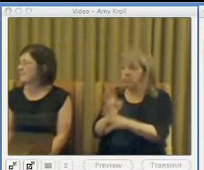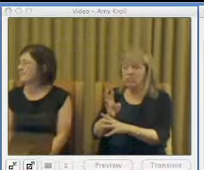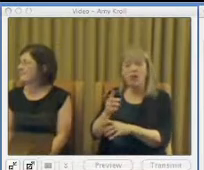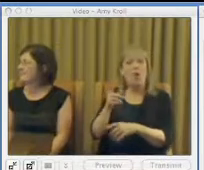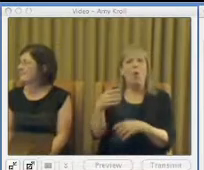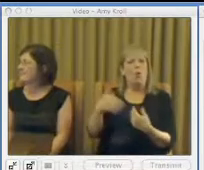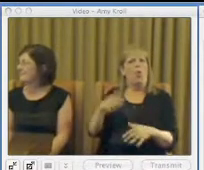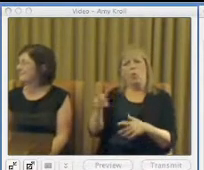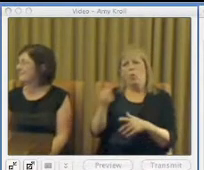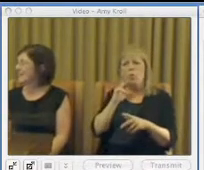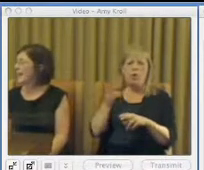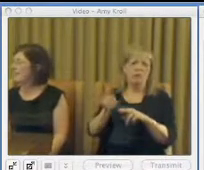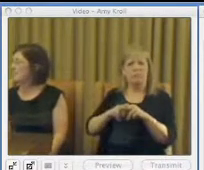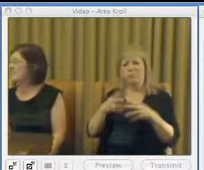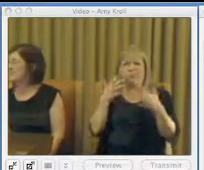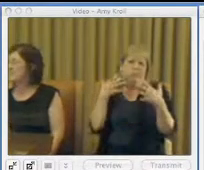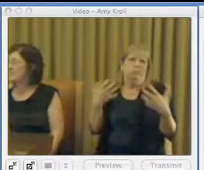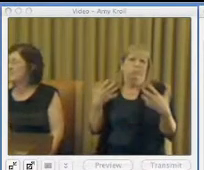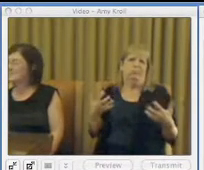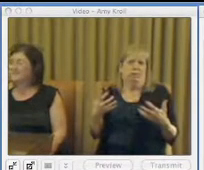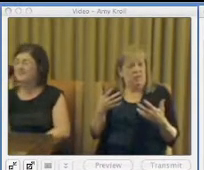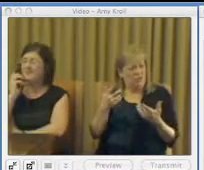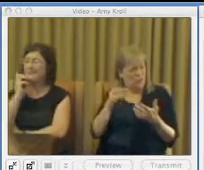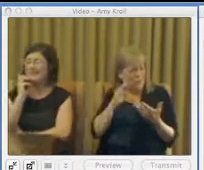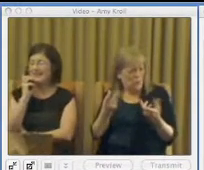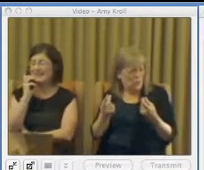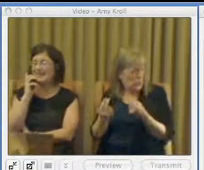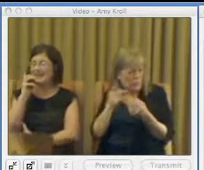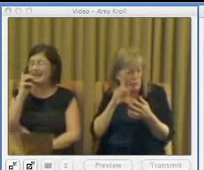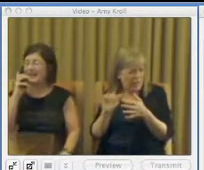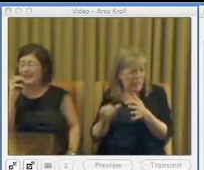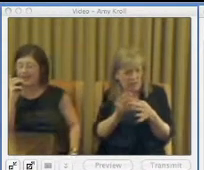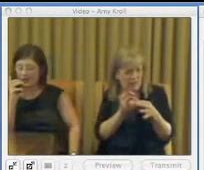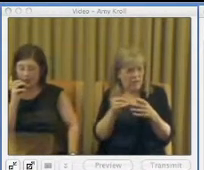but based on the friendship. So do you want to comment a bit more on that?